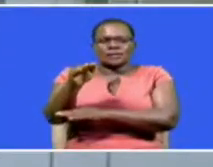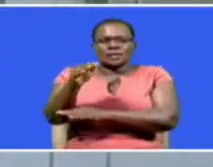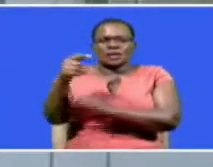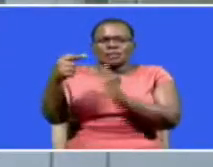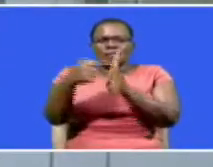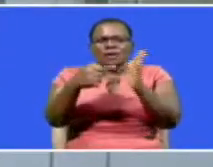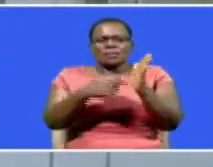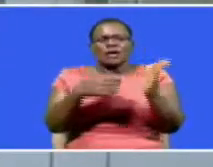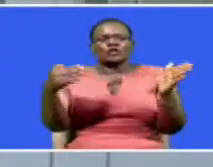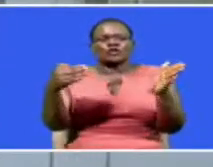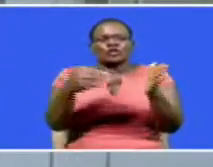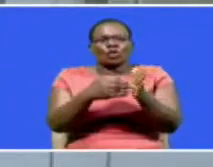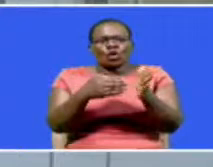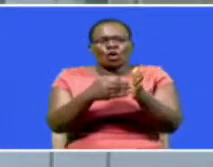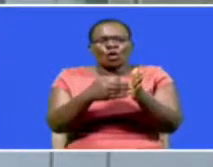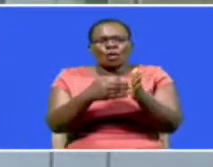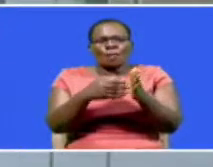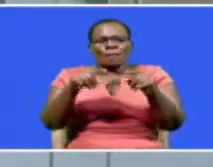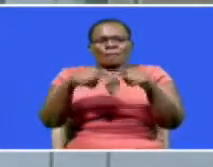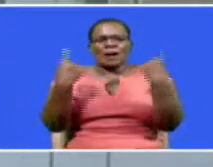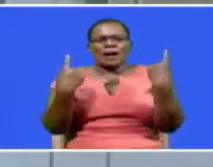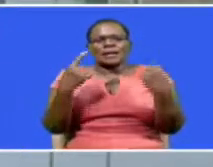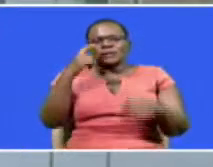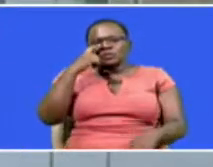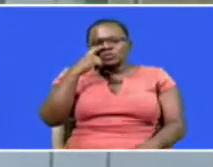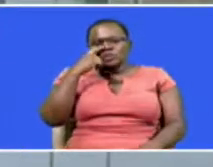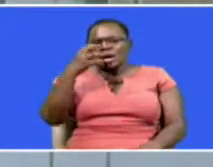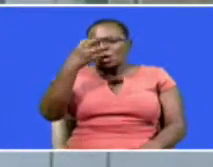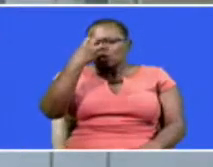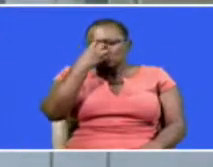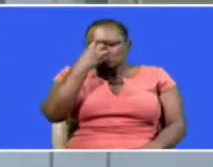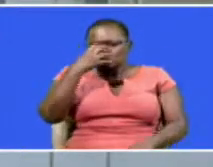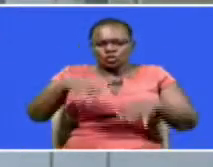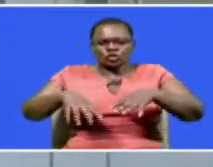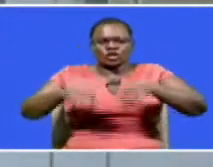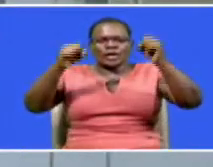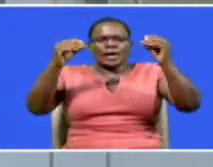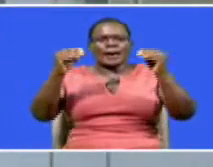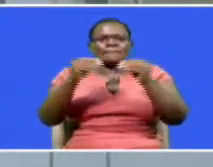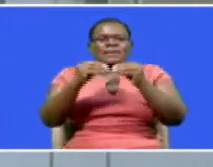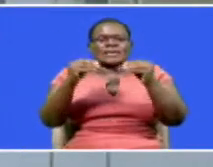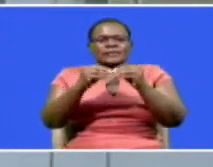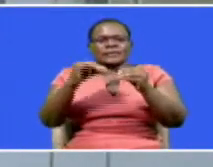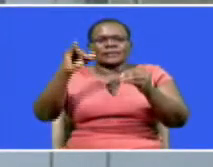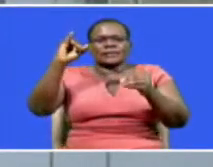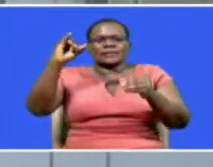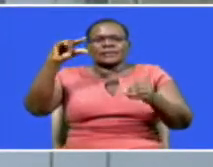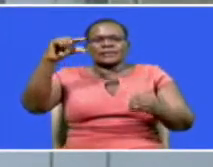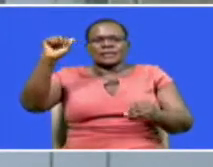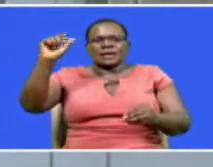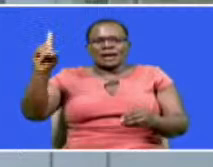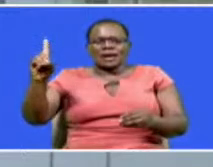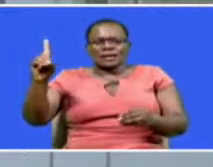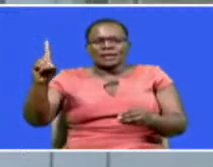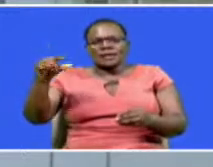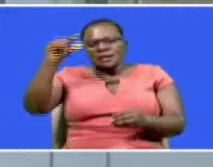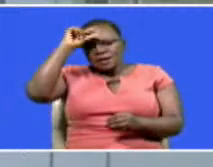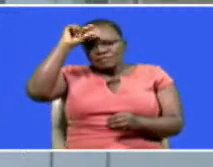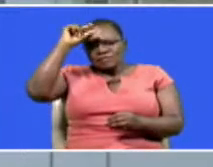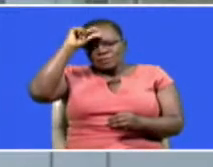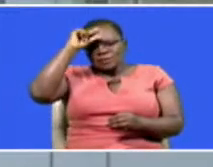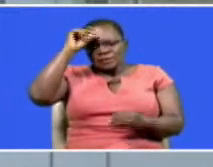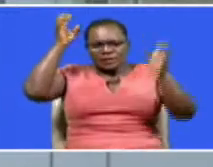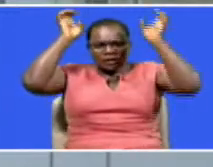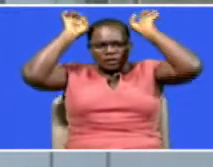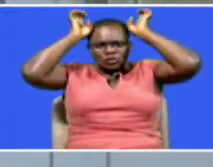unconditional ceasefire in the ongoing conflict in Sudan. Ruto, who chaired a meeting of IGAD quartet heads of state and government